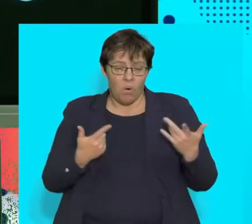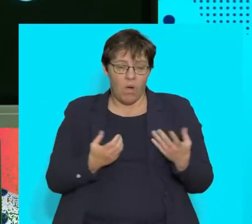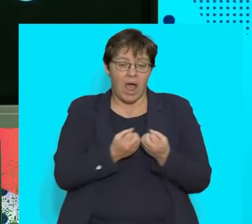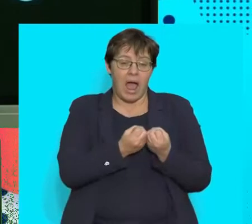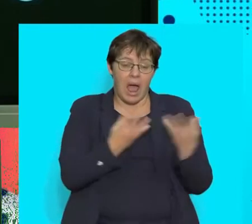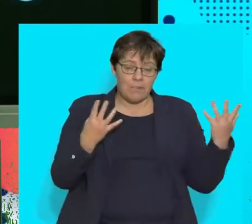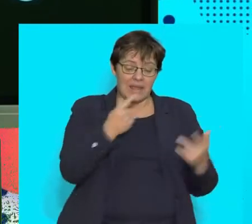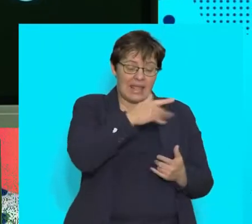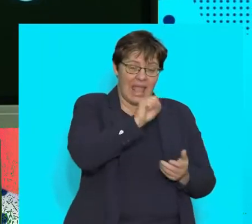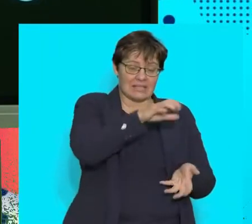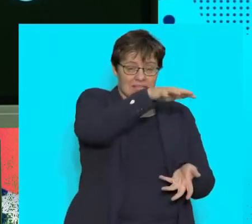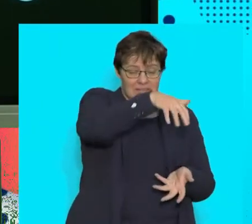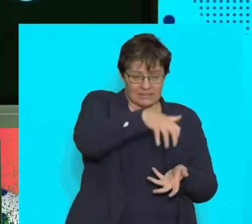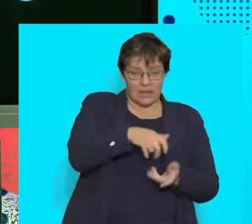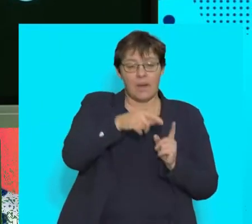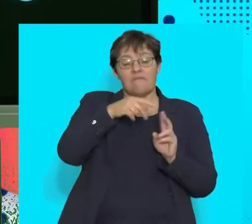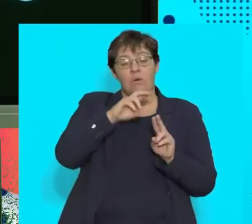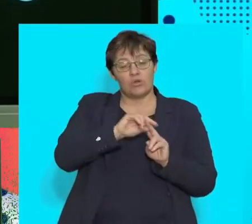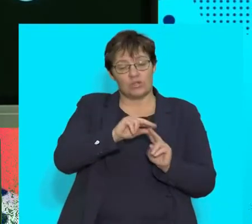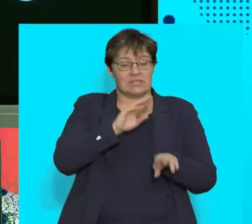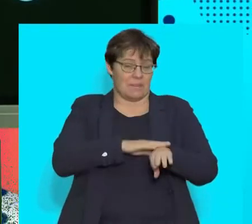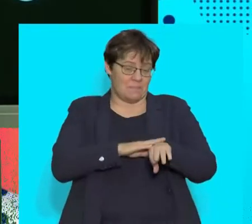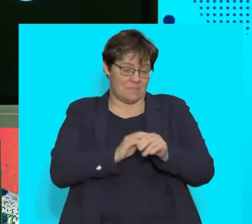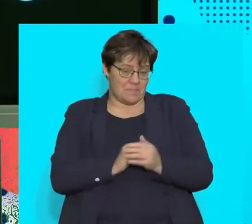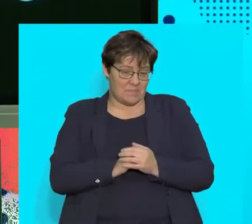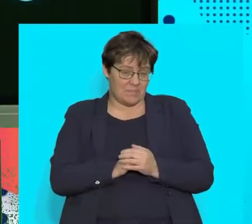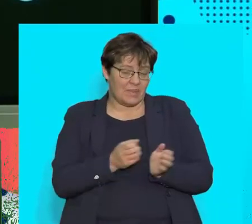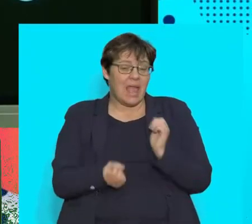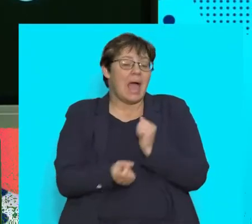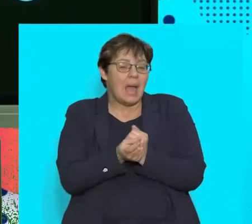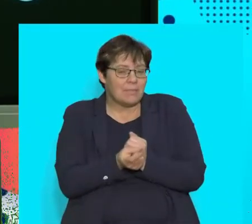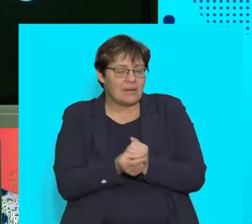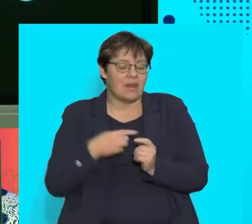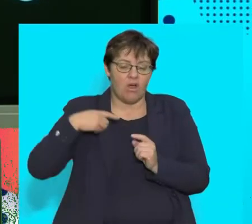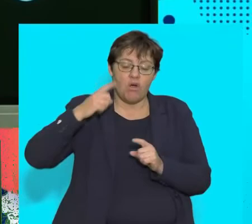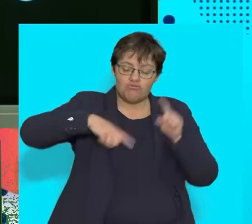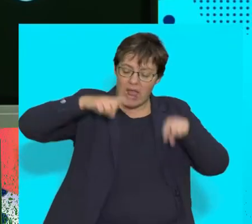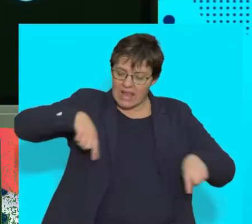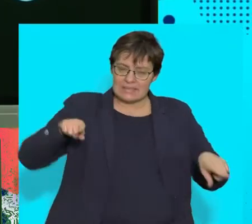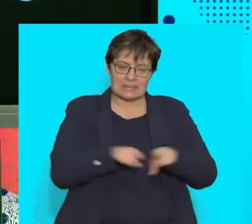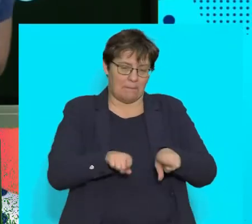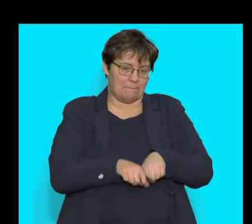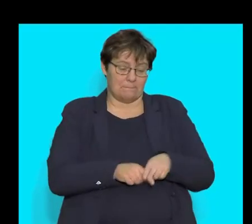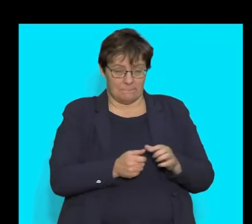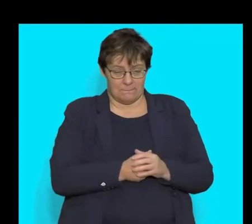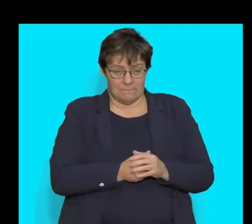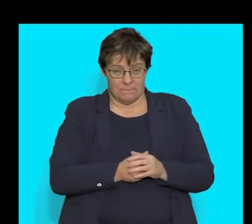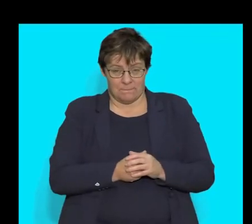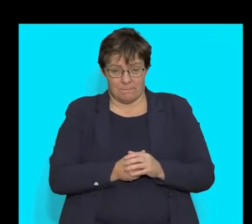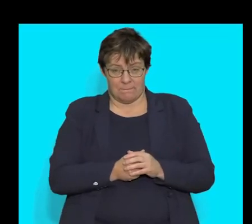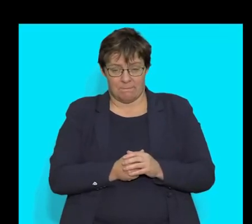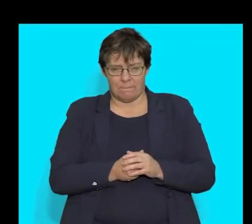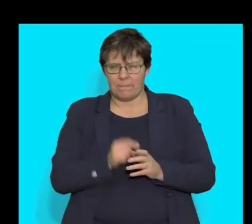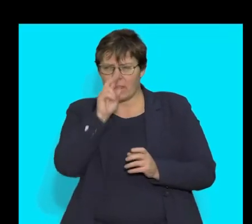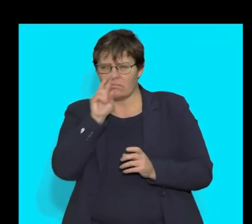gas collected per unit time. And it's happening at the same rate. But notice what's happening over here.